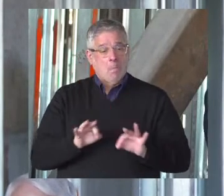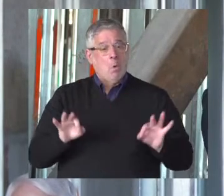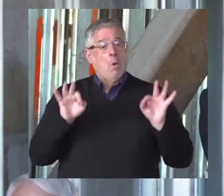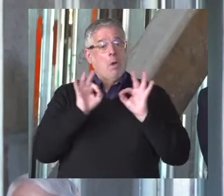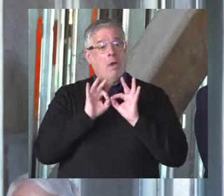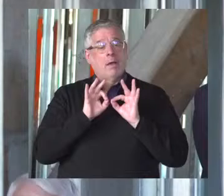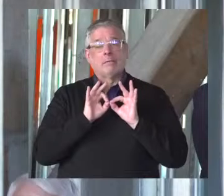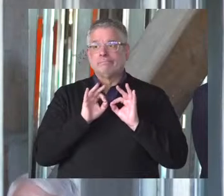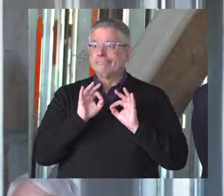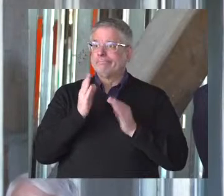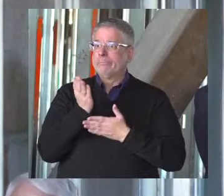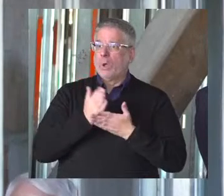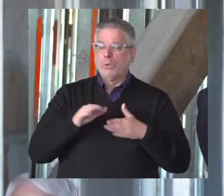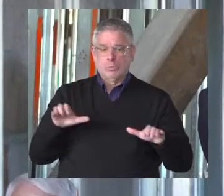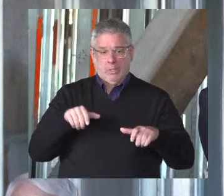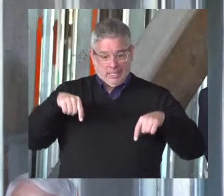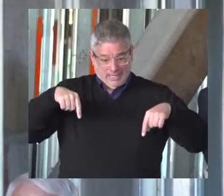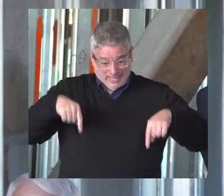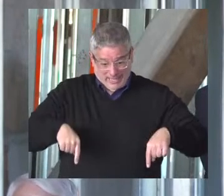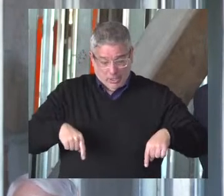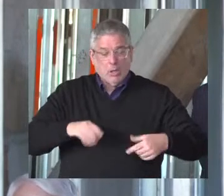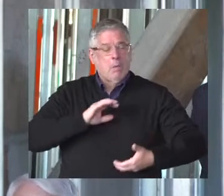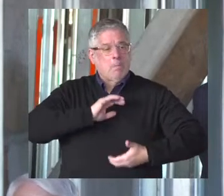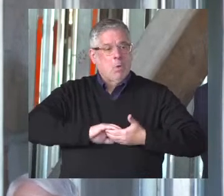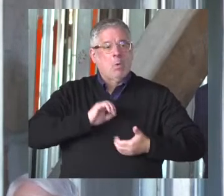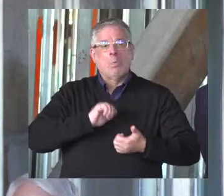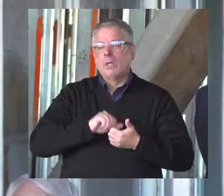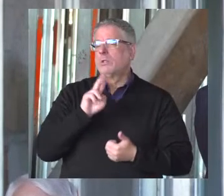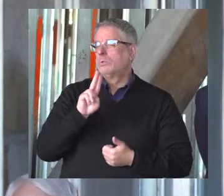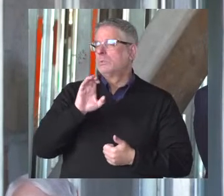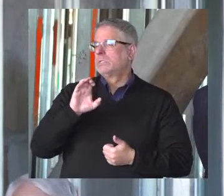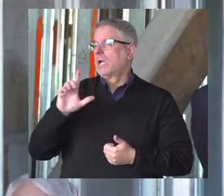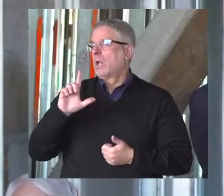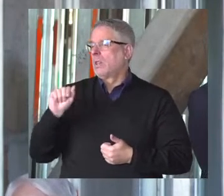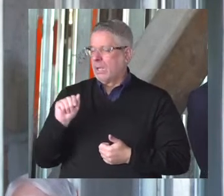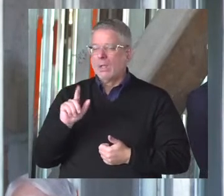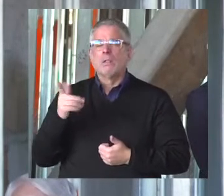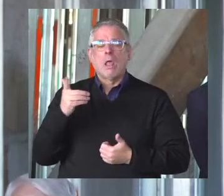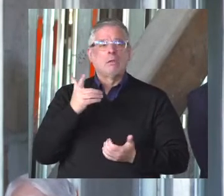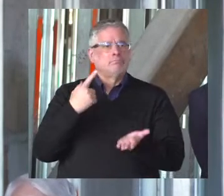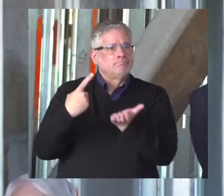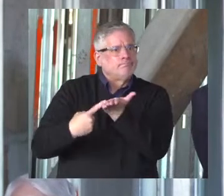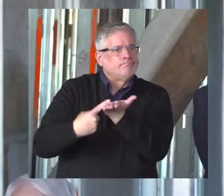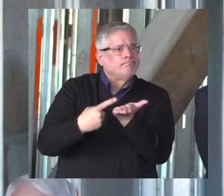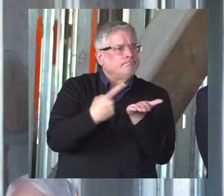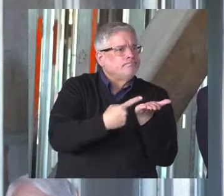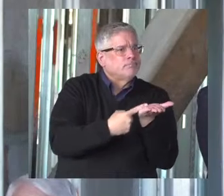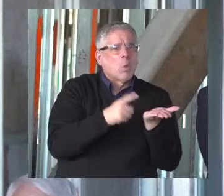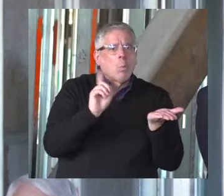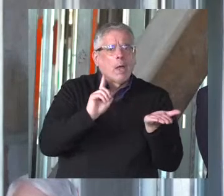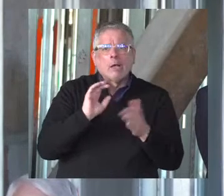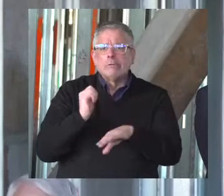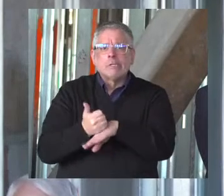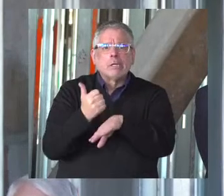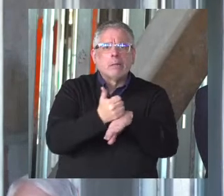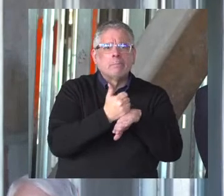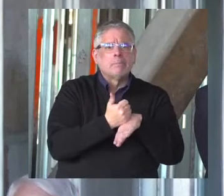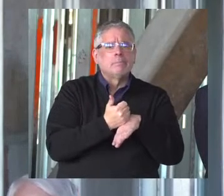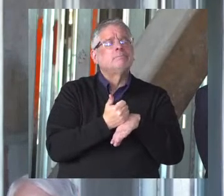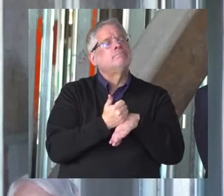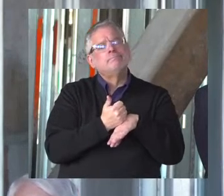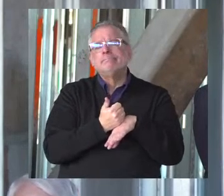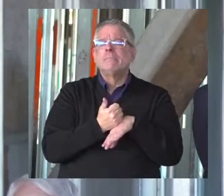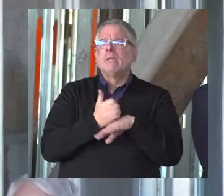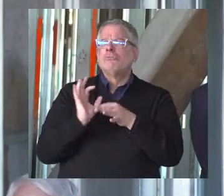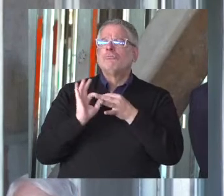the imperative of doing it here in partnership with UCLA. There was a lot of conversation about that. Where does this belong